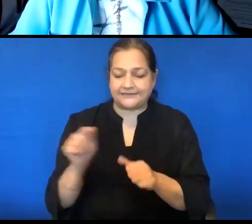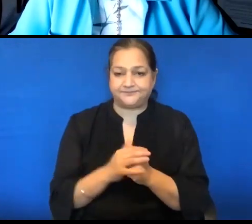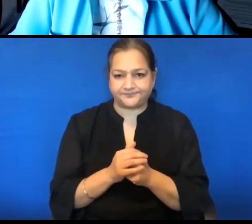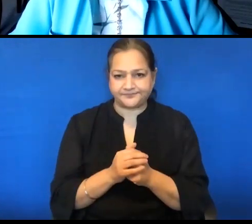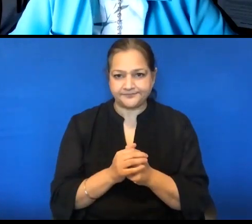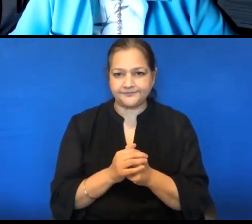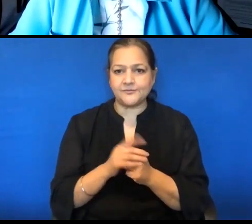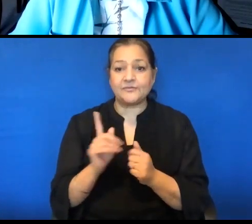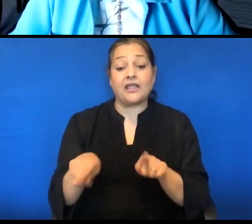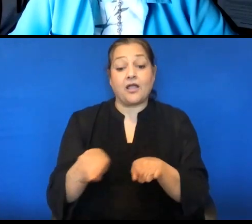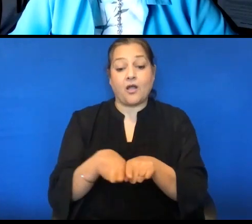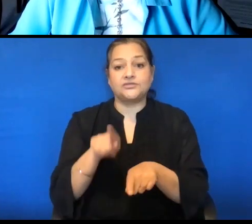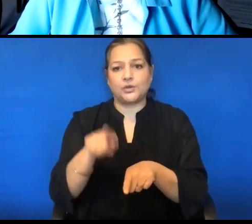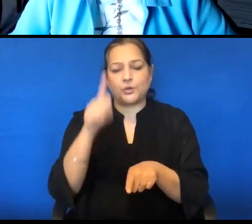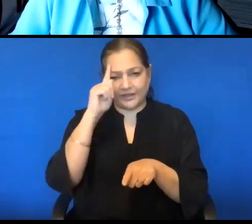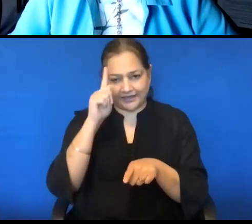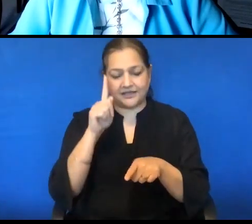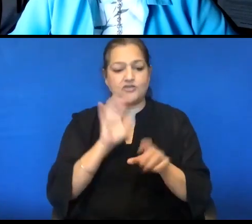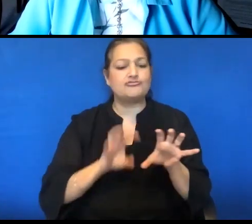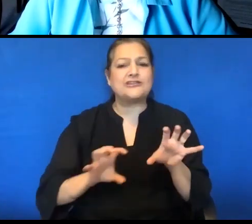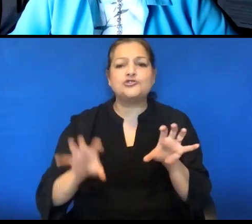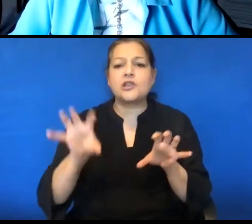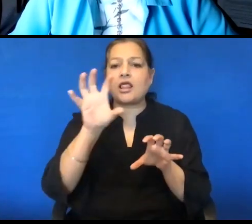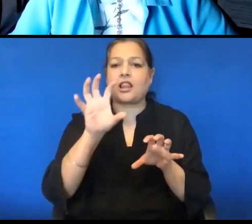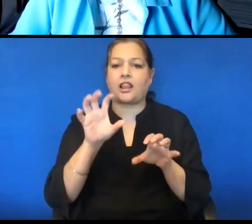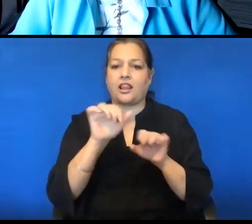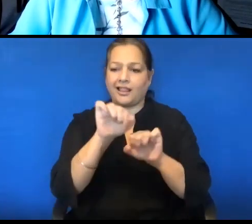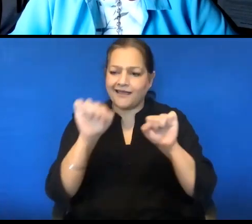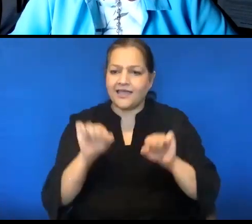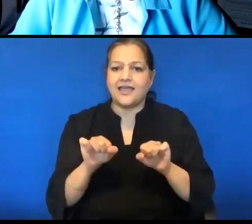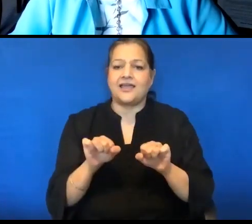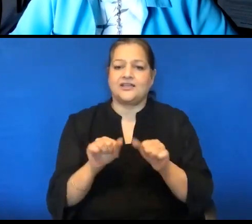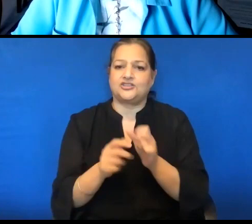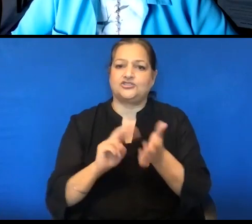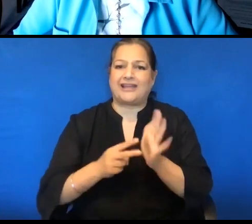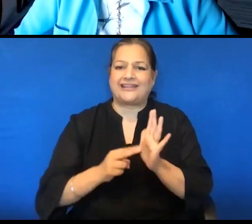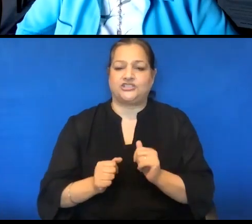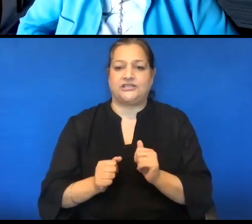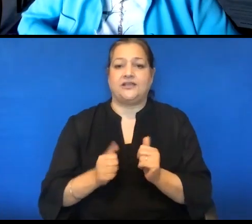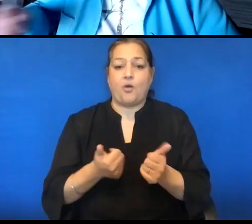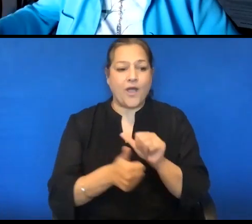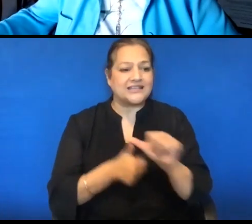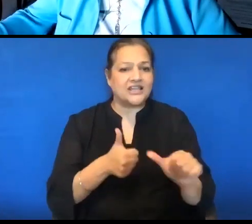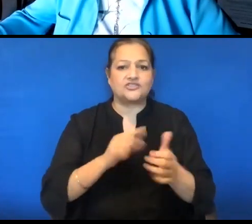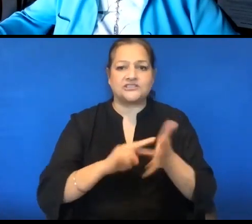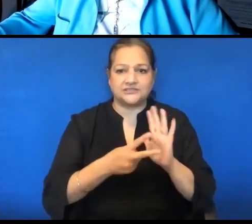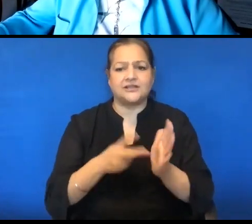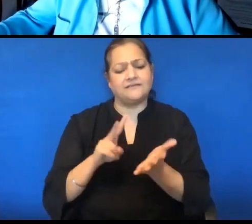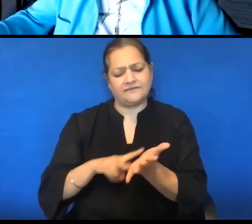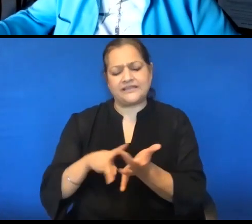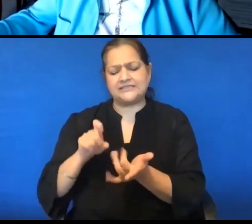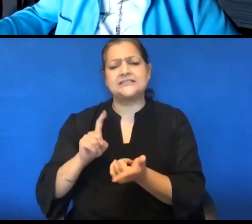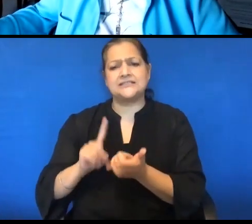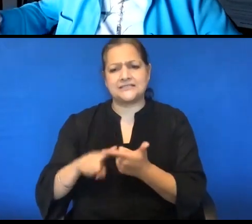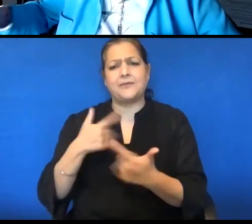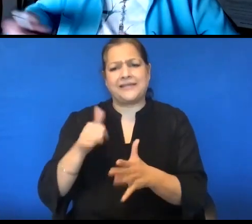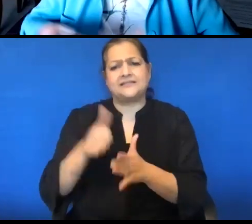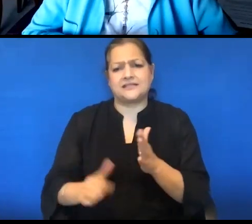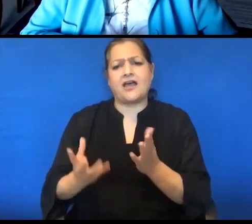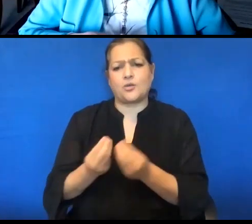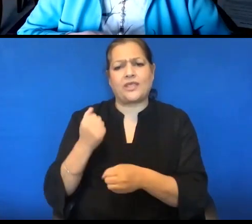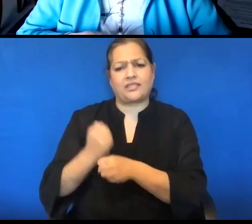regionalized strategy, an industrial strategy, some of this was started under Vincent Coalition but was not completed, and the